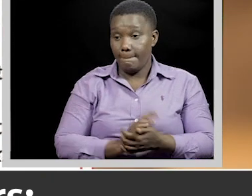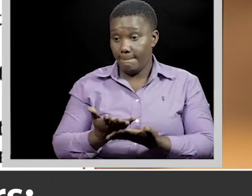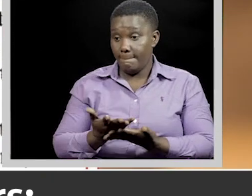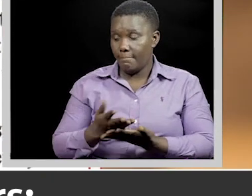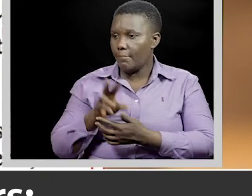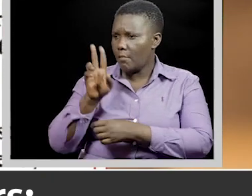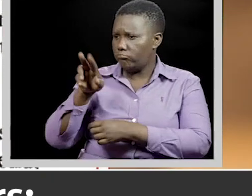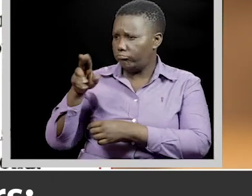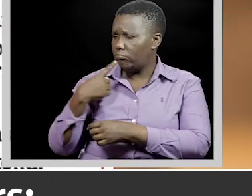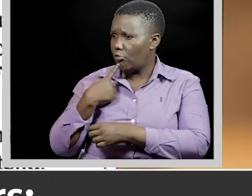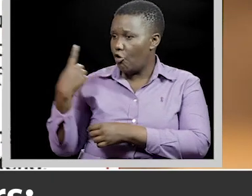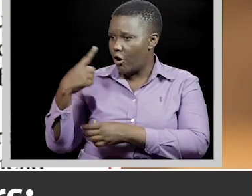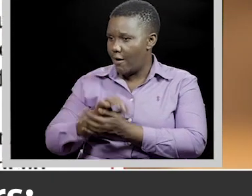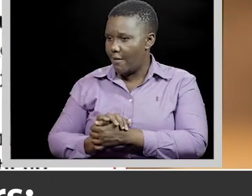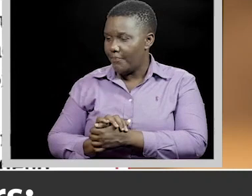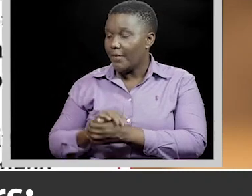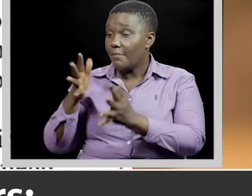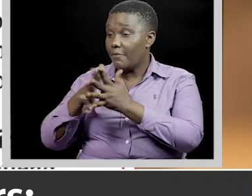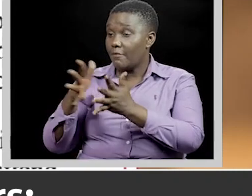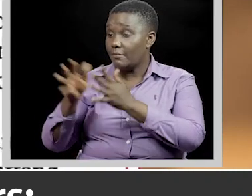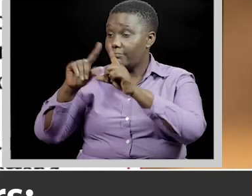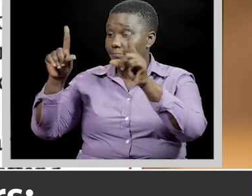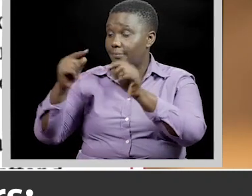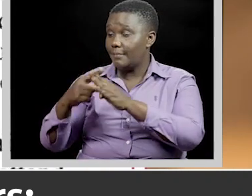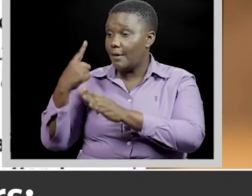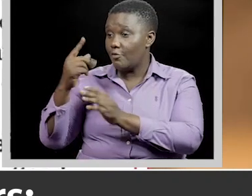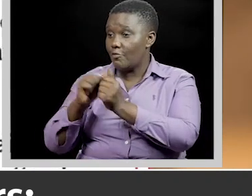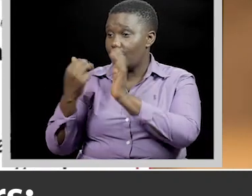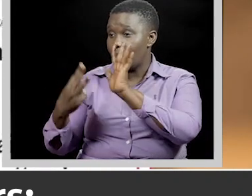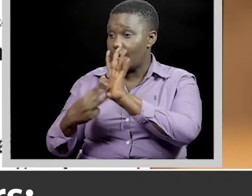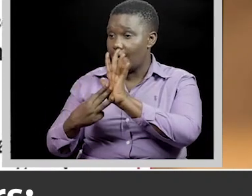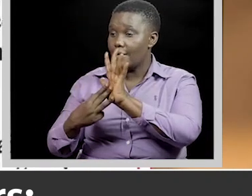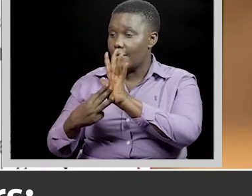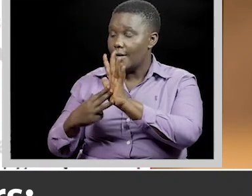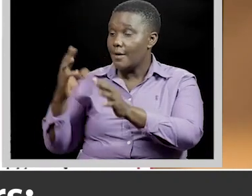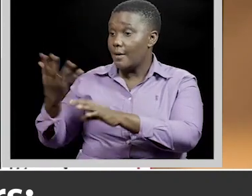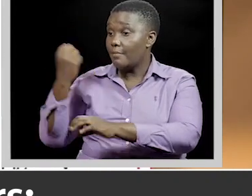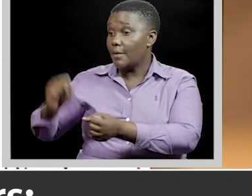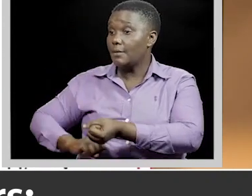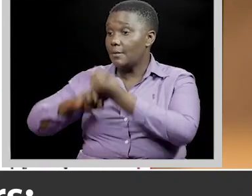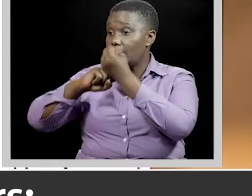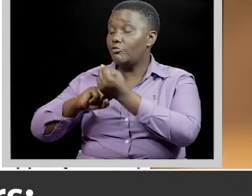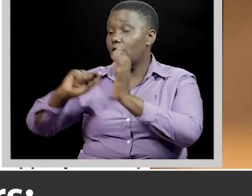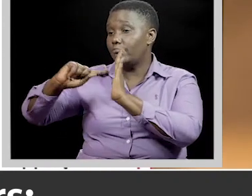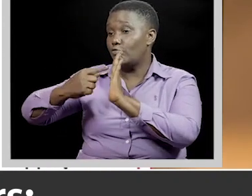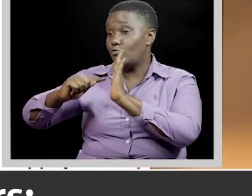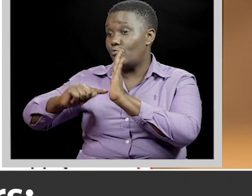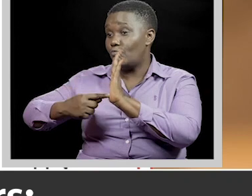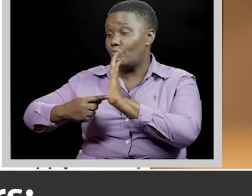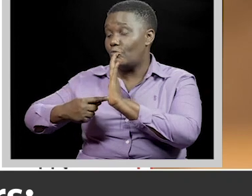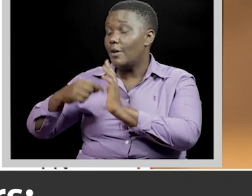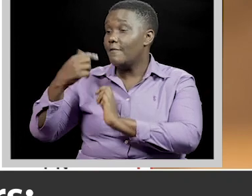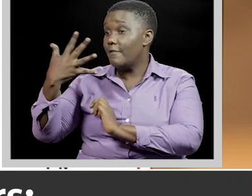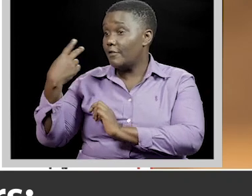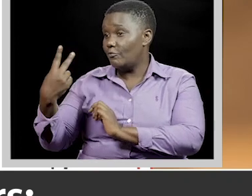Probation orders is provided under Section 118 of the Law of the Child Act and supported by Rule 52 of